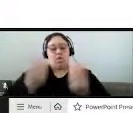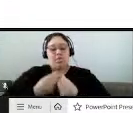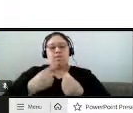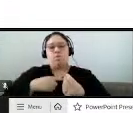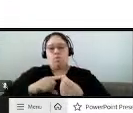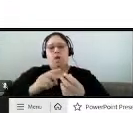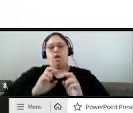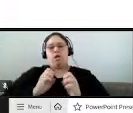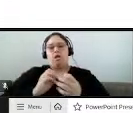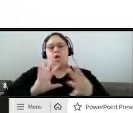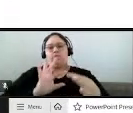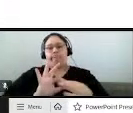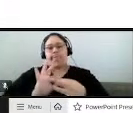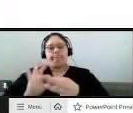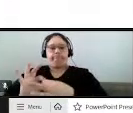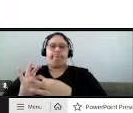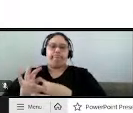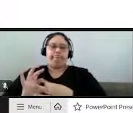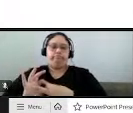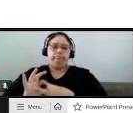interconnected